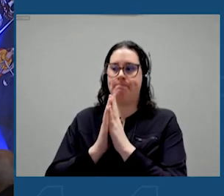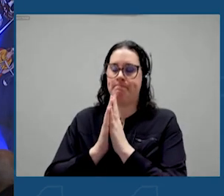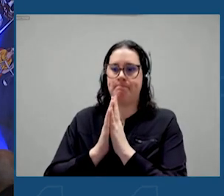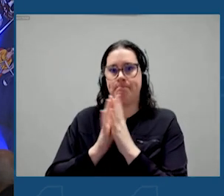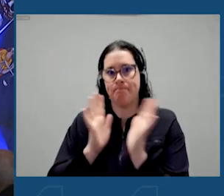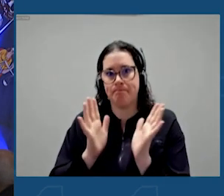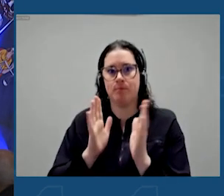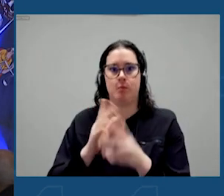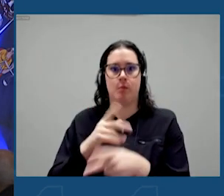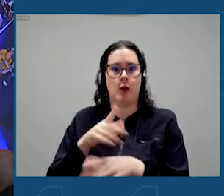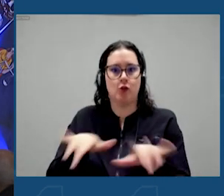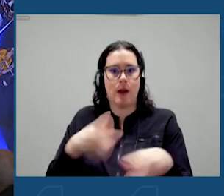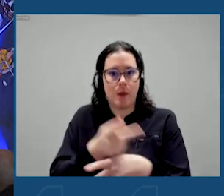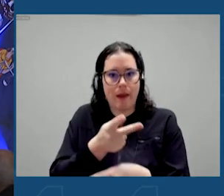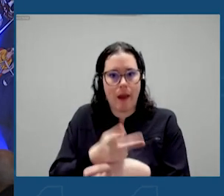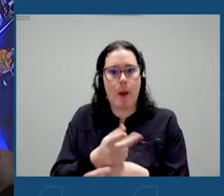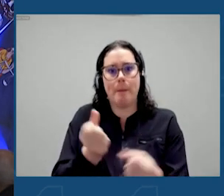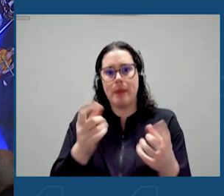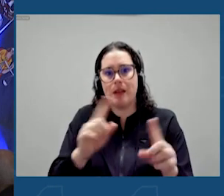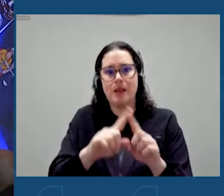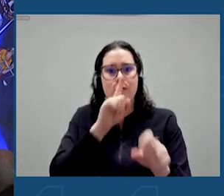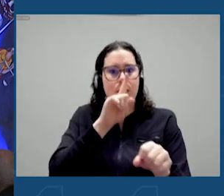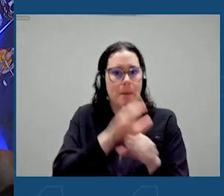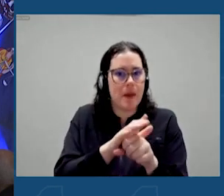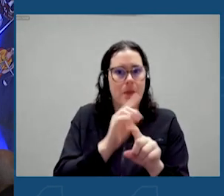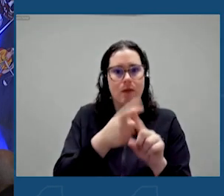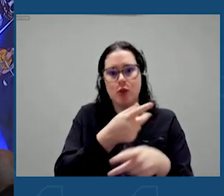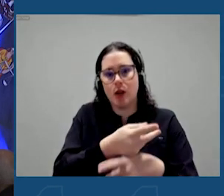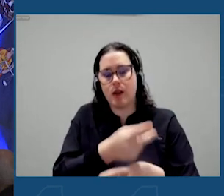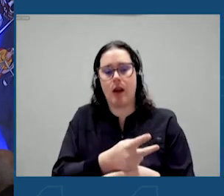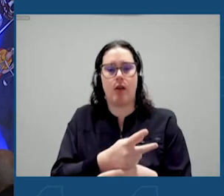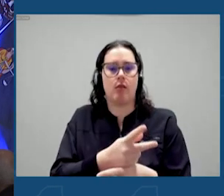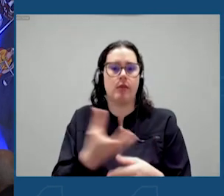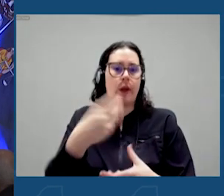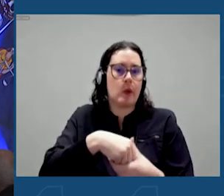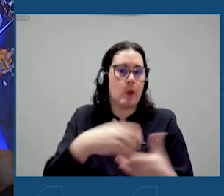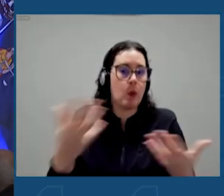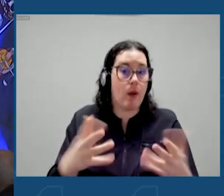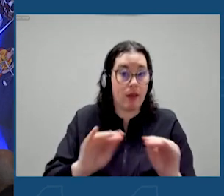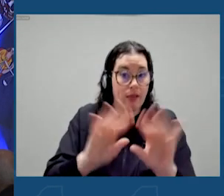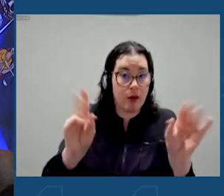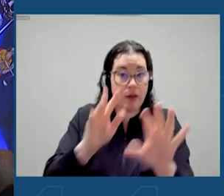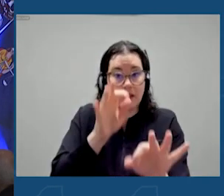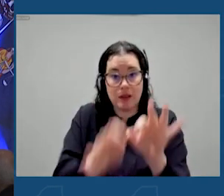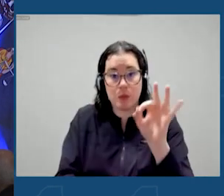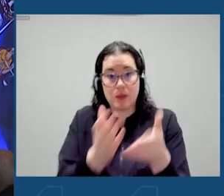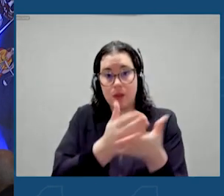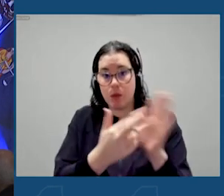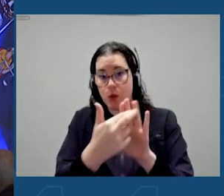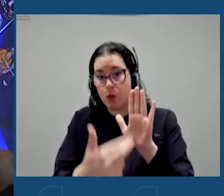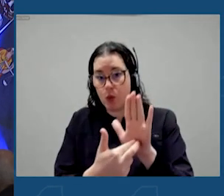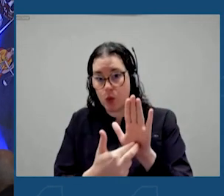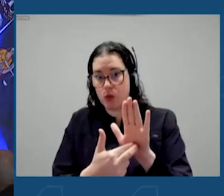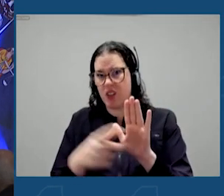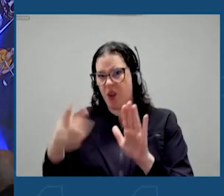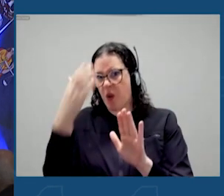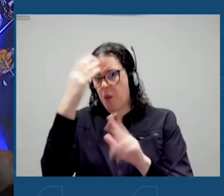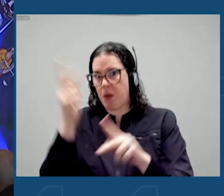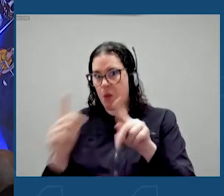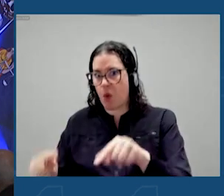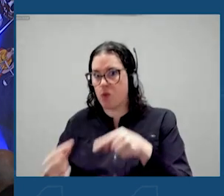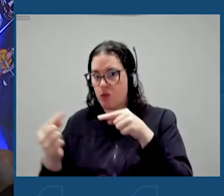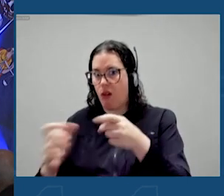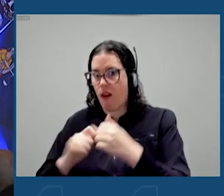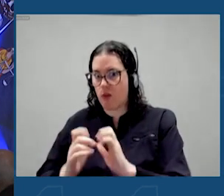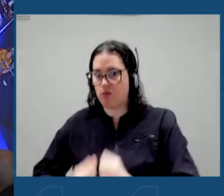range of commitments around childcare, ranging from clarifying and simplifying some of the rules that make it difficult to build childcare